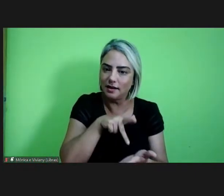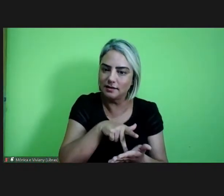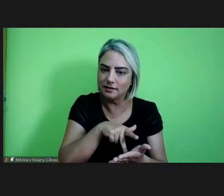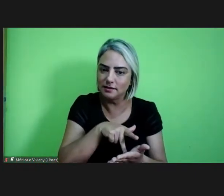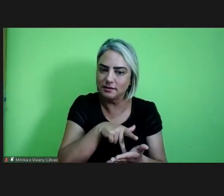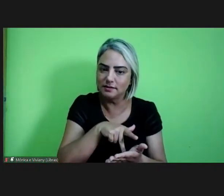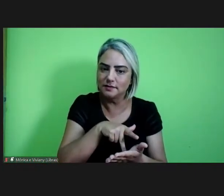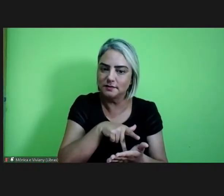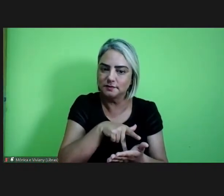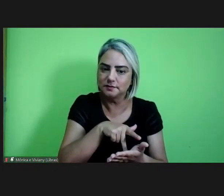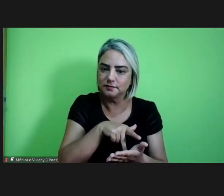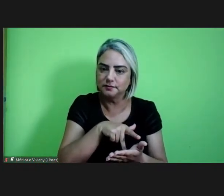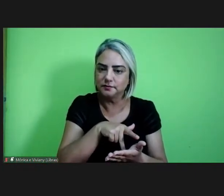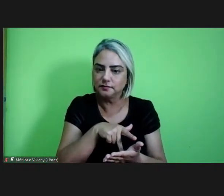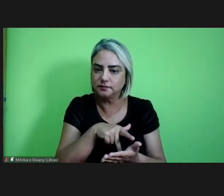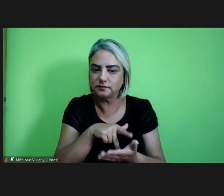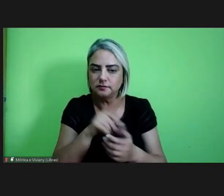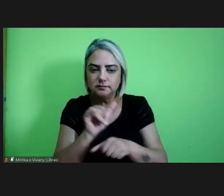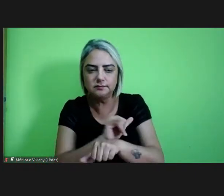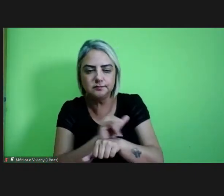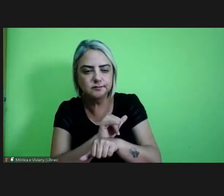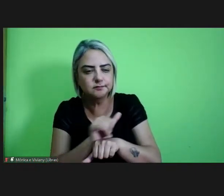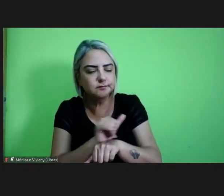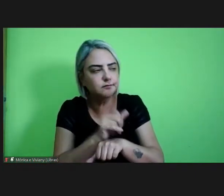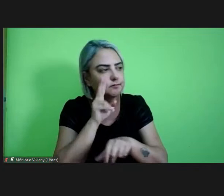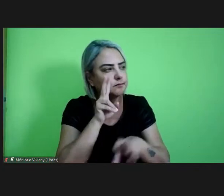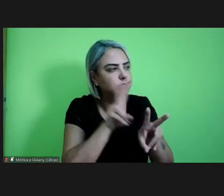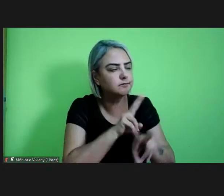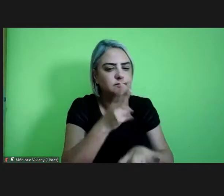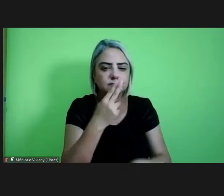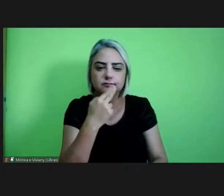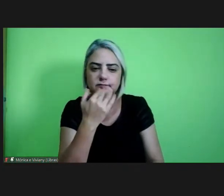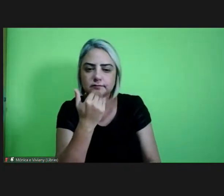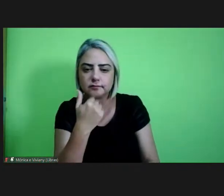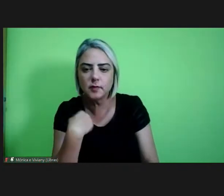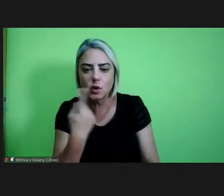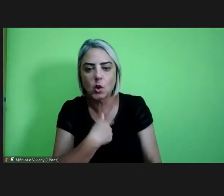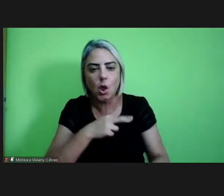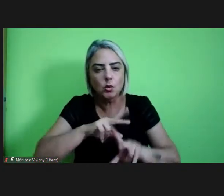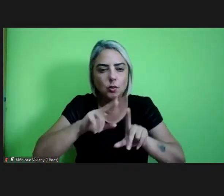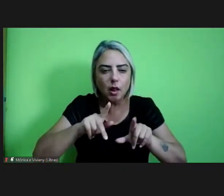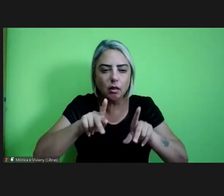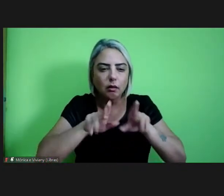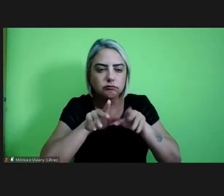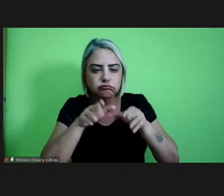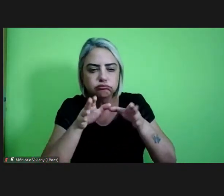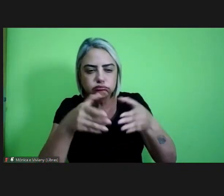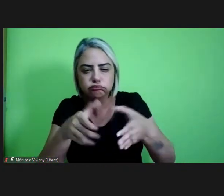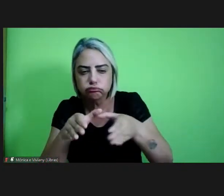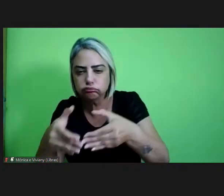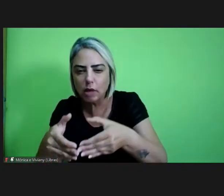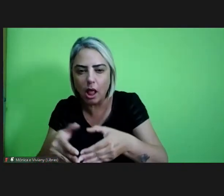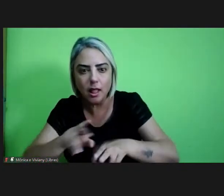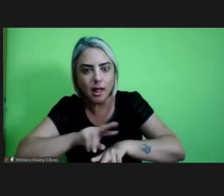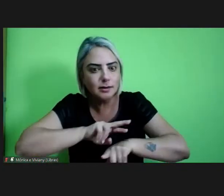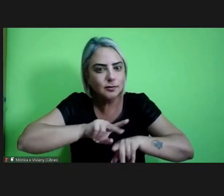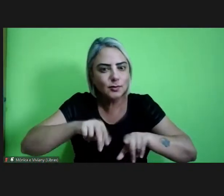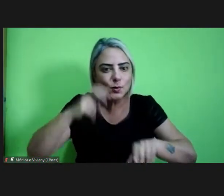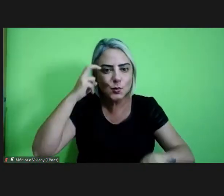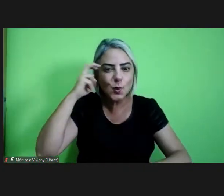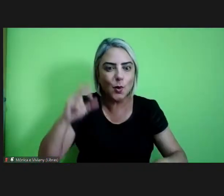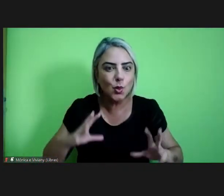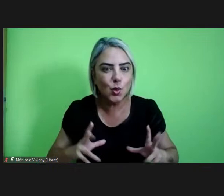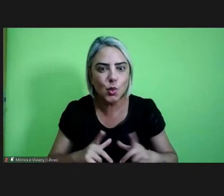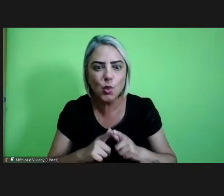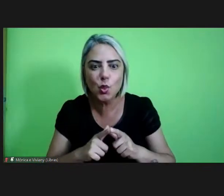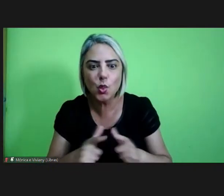real nutrition, and the strategies for nutritional and food vigilance, our different publics.